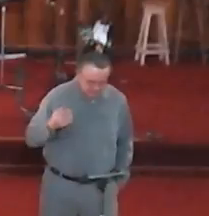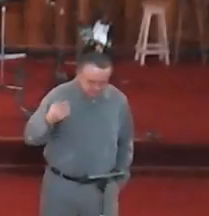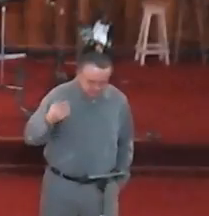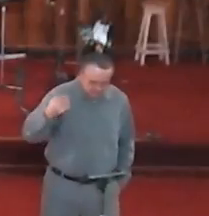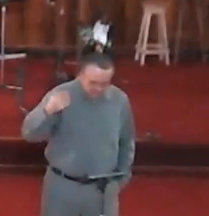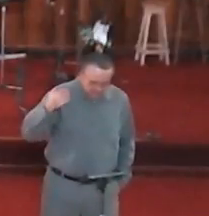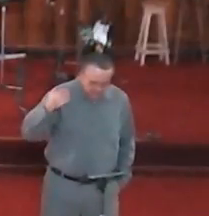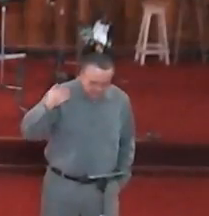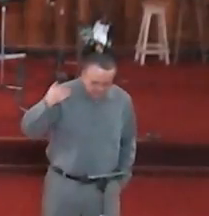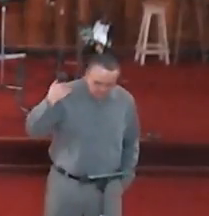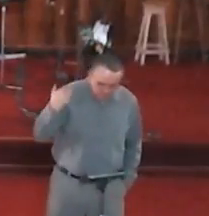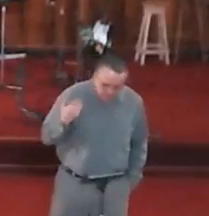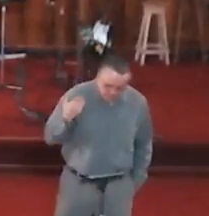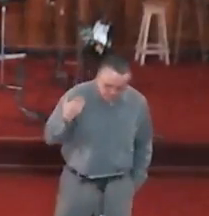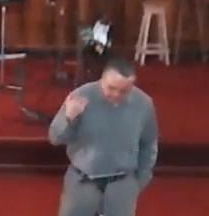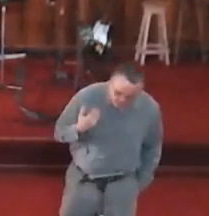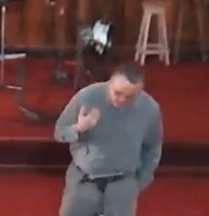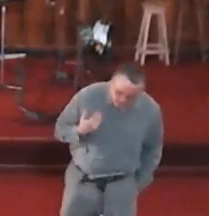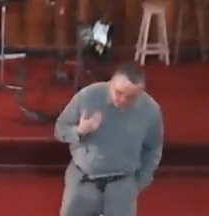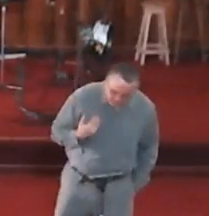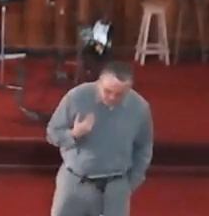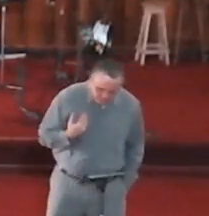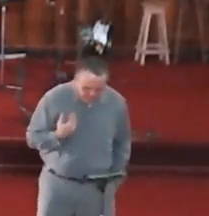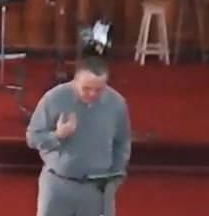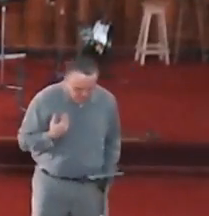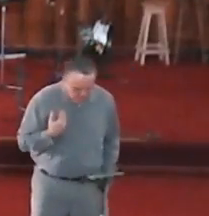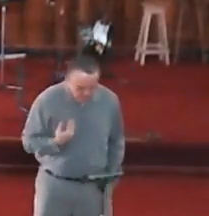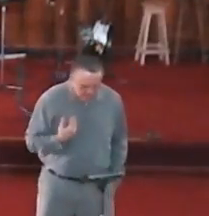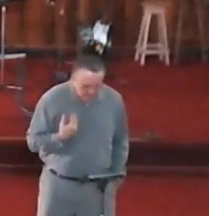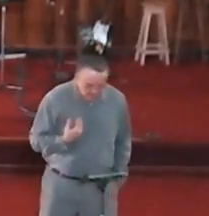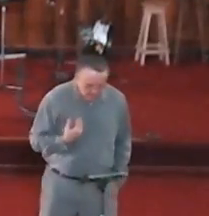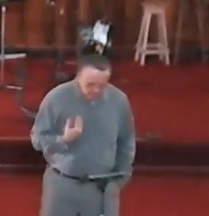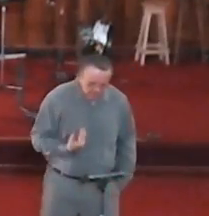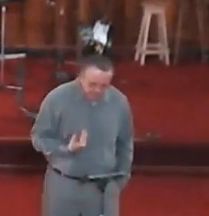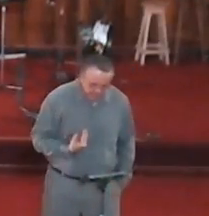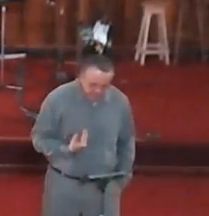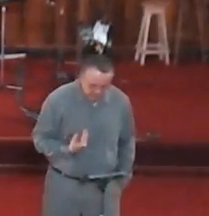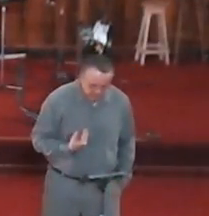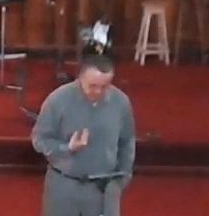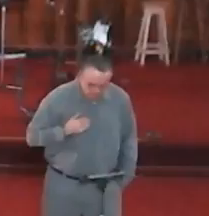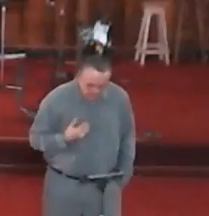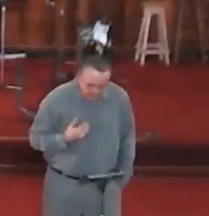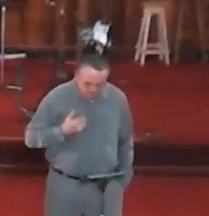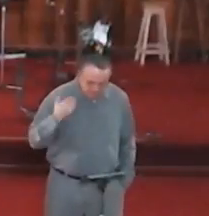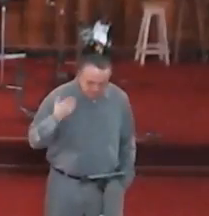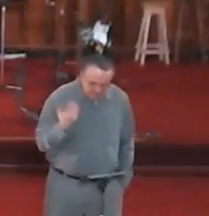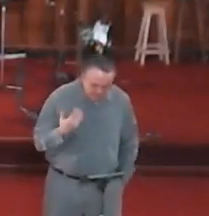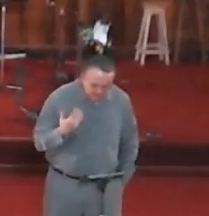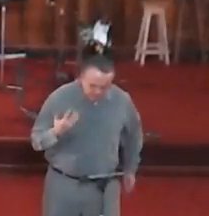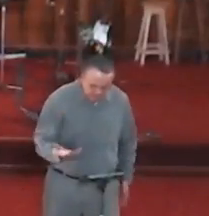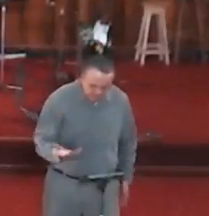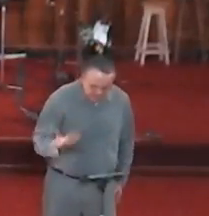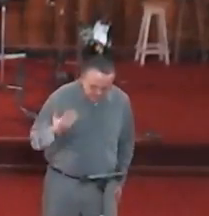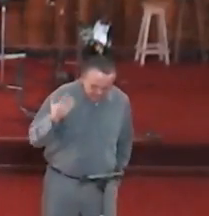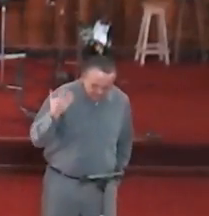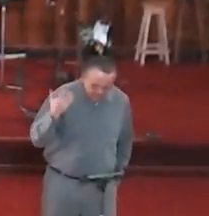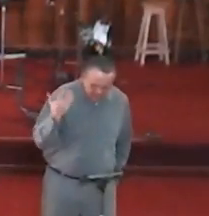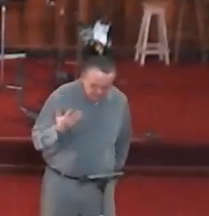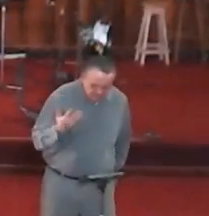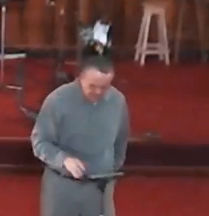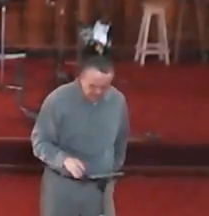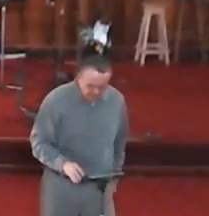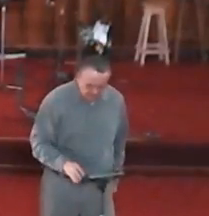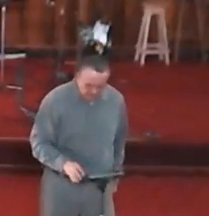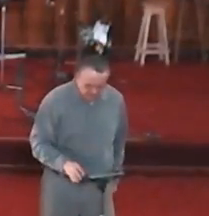around the islands again. Algún tiempo después, Pablo le dijo a Bernabé, volvamos a visitar a los creyentes en todas